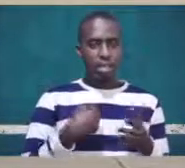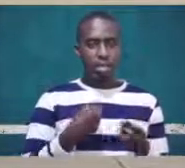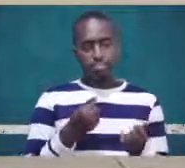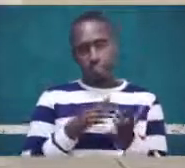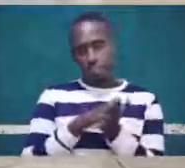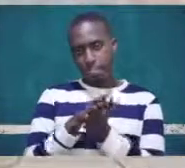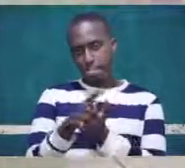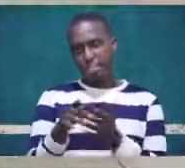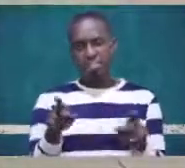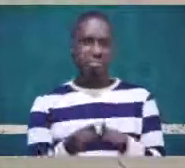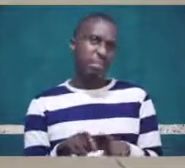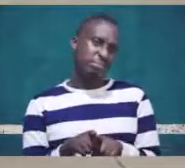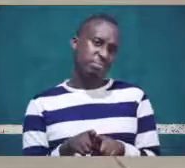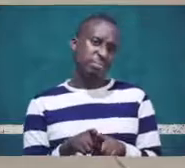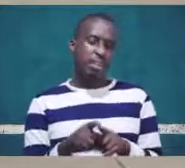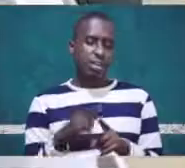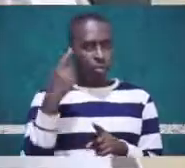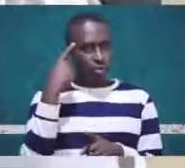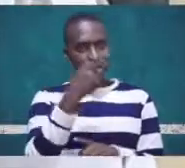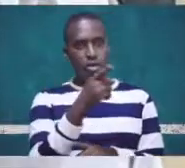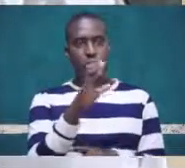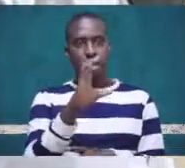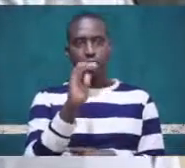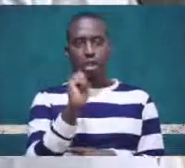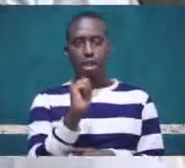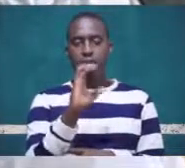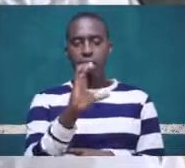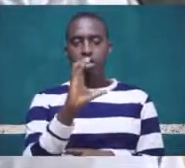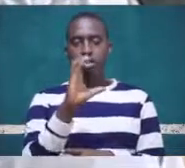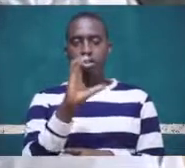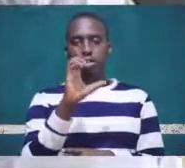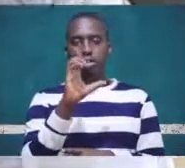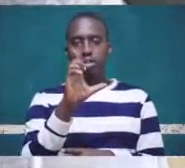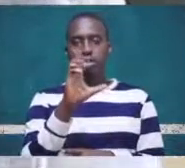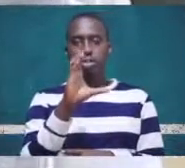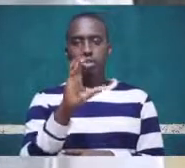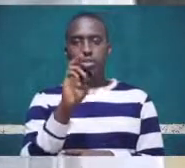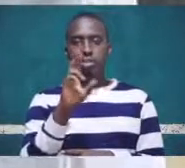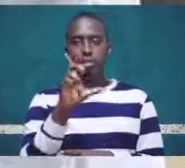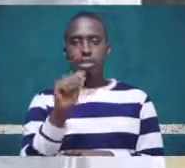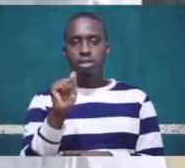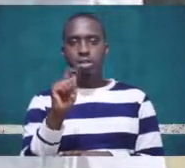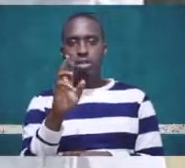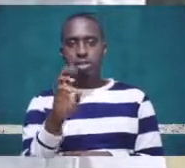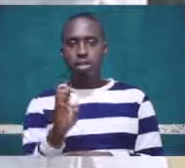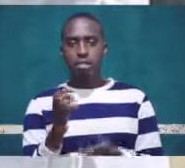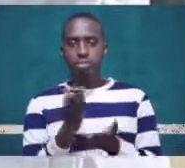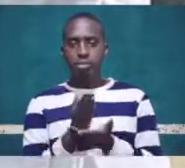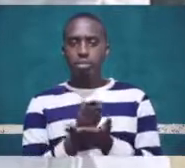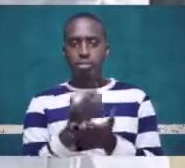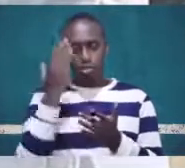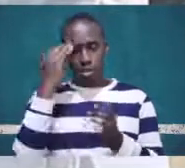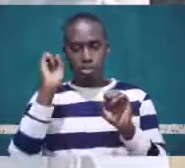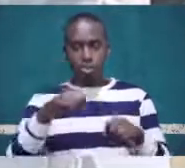spent, like, for this calculator, initially, if I have spent, maybe for my calculator to